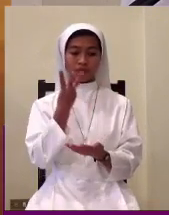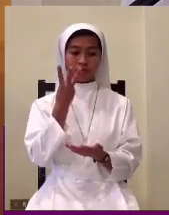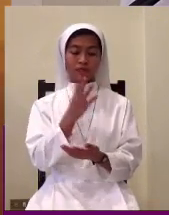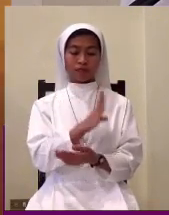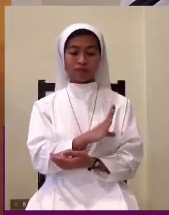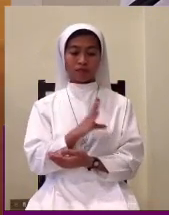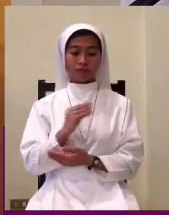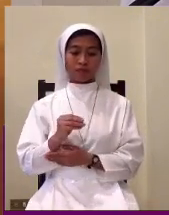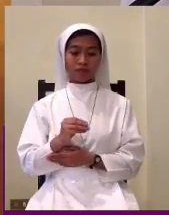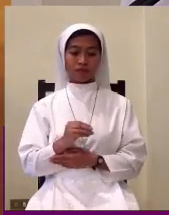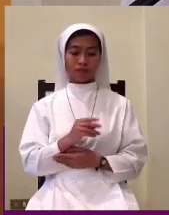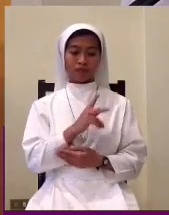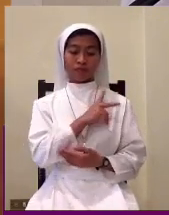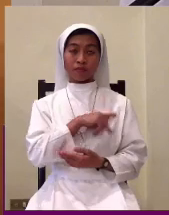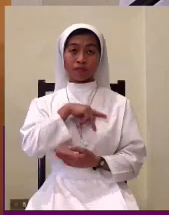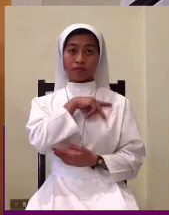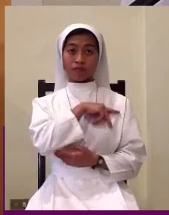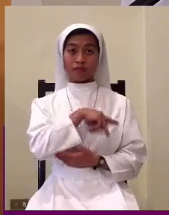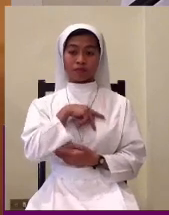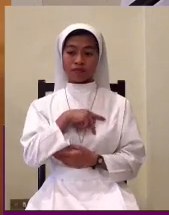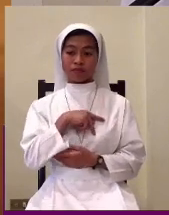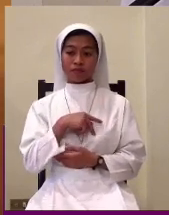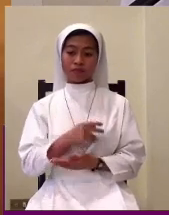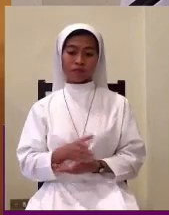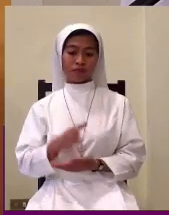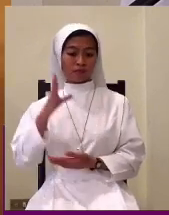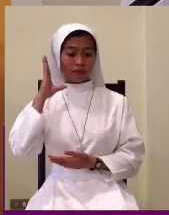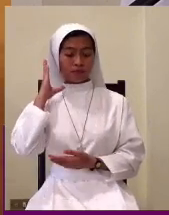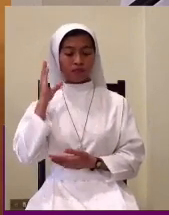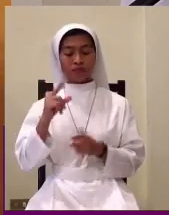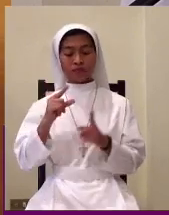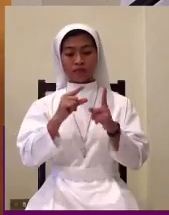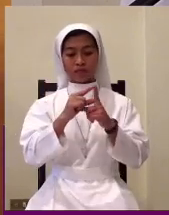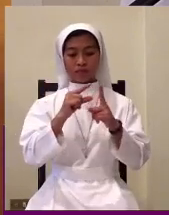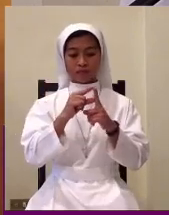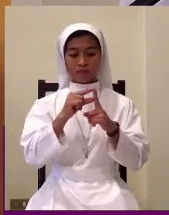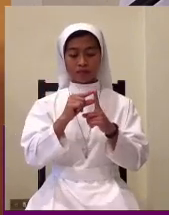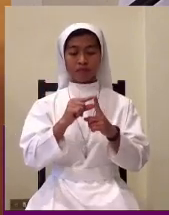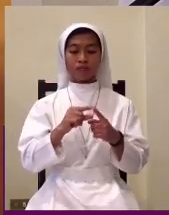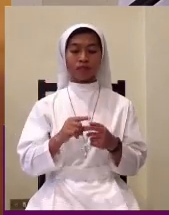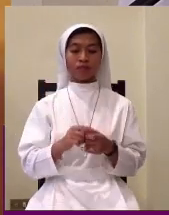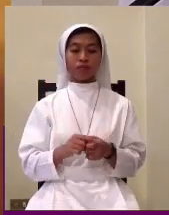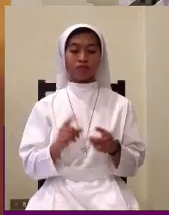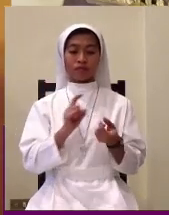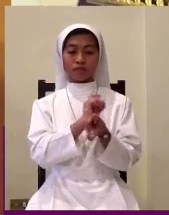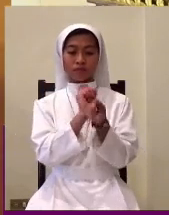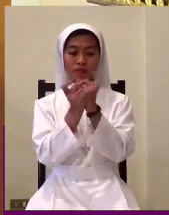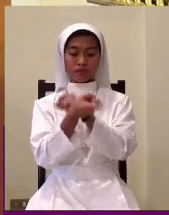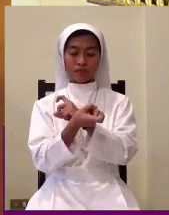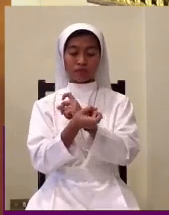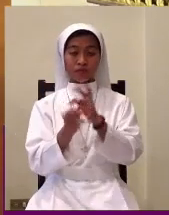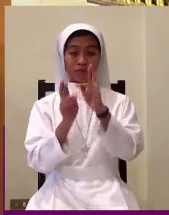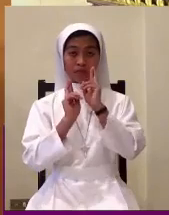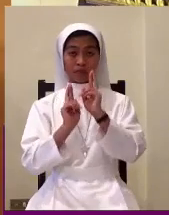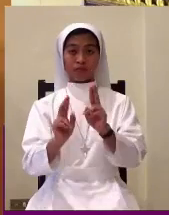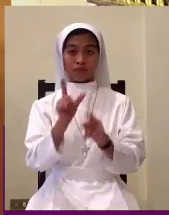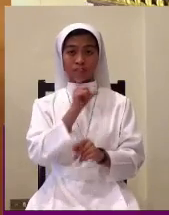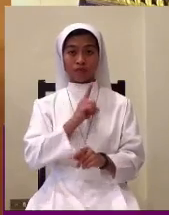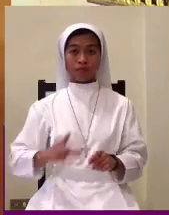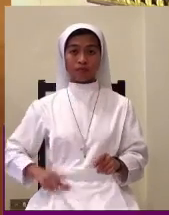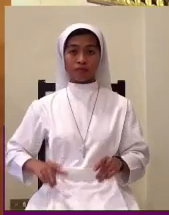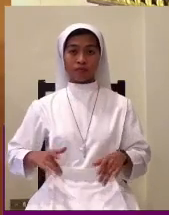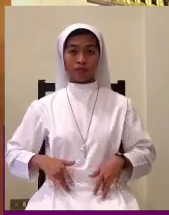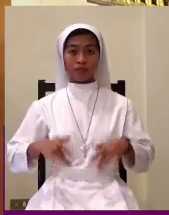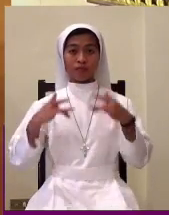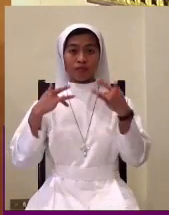their brothers and sisters, may hear the Lord's call to conversion, we pray. Lord of life, hear